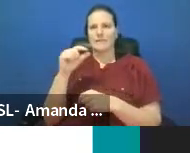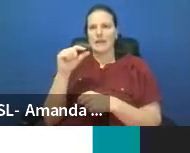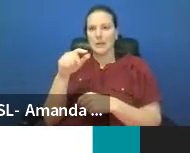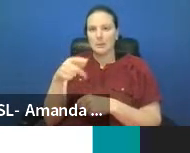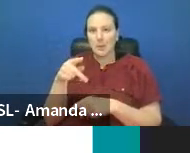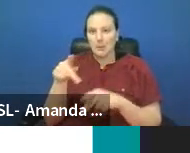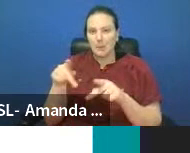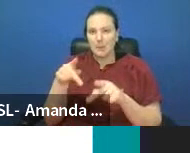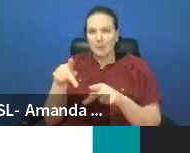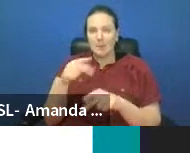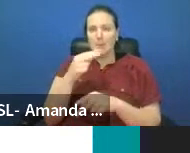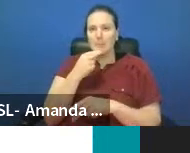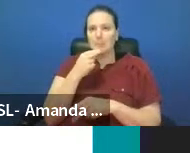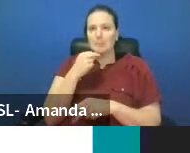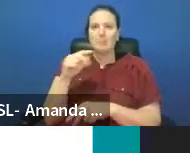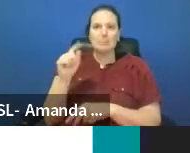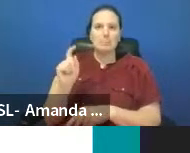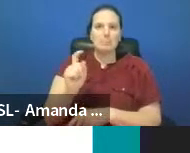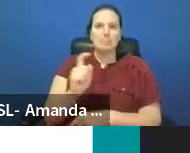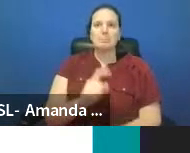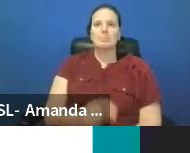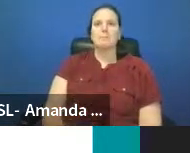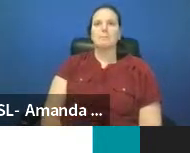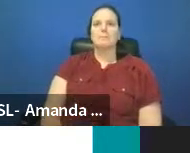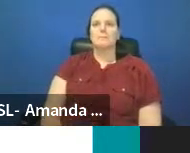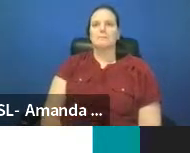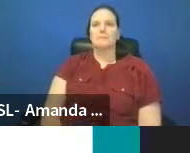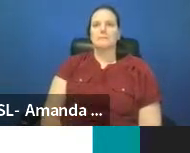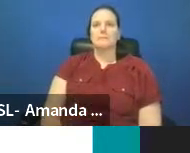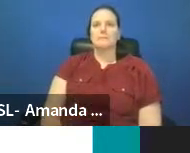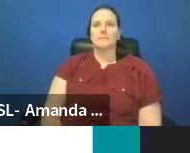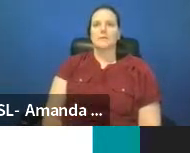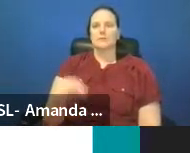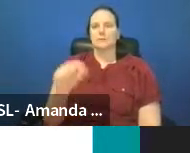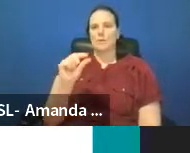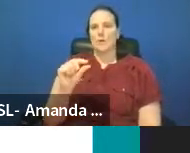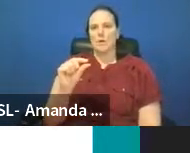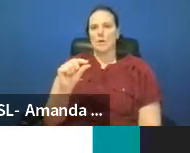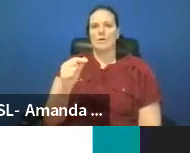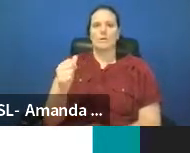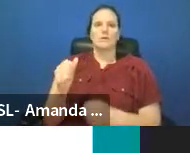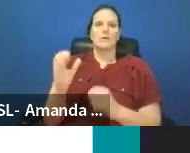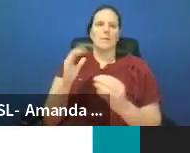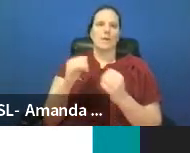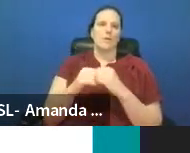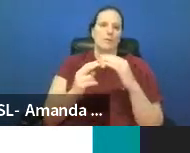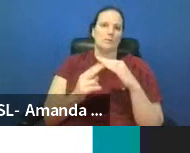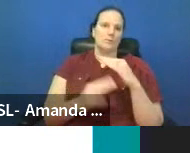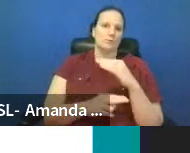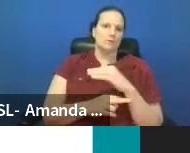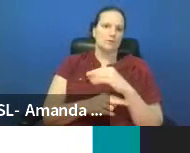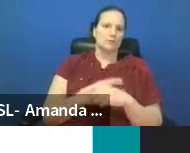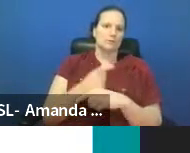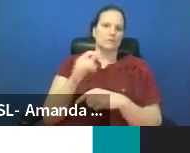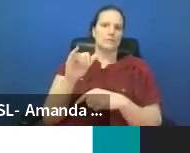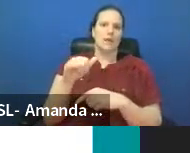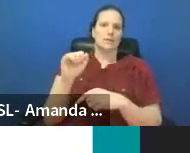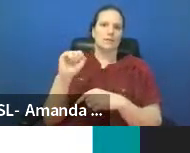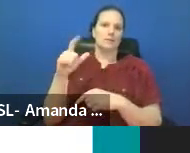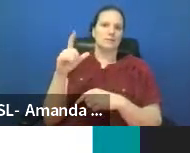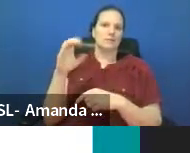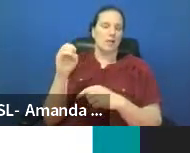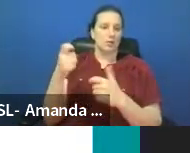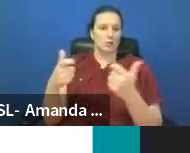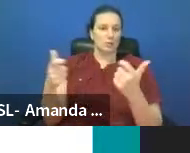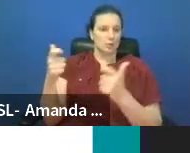purple people, and they're very small in comparison to these bridges. The scale differential is huge. And so we